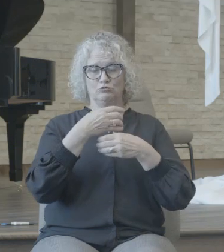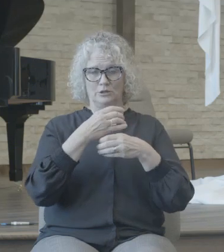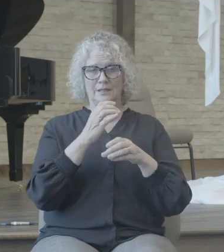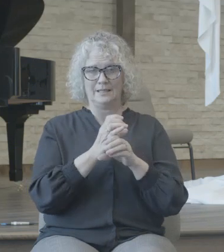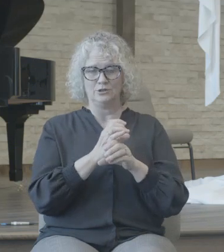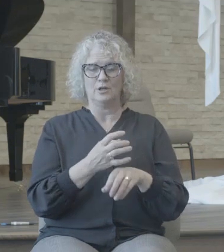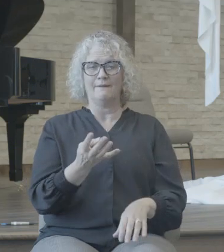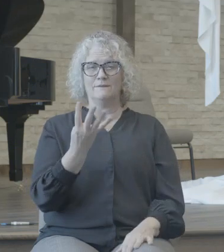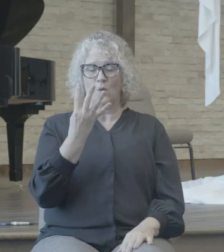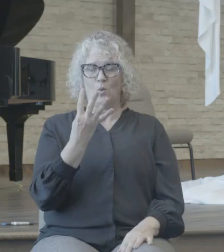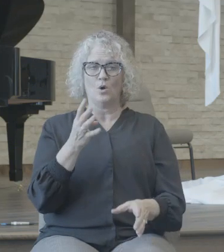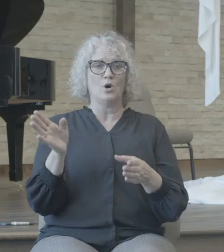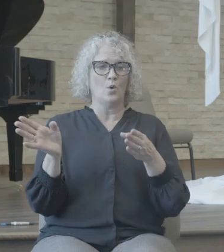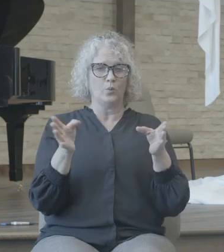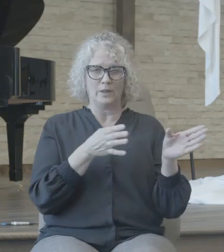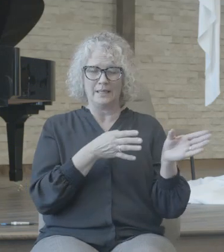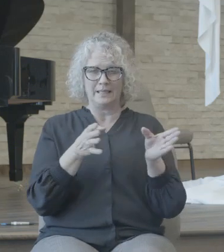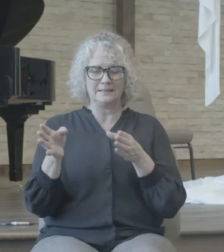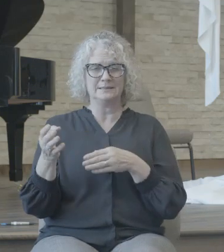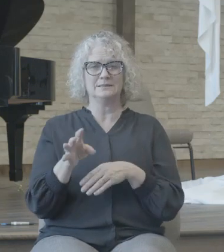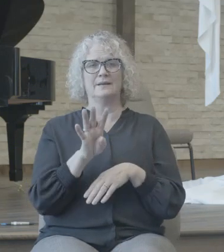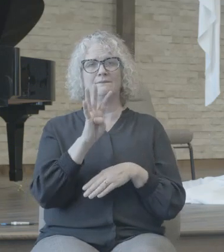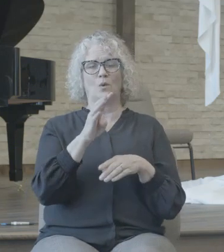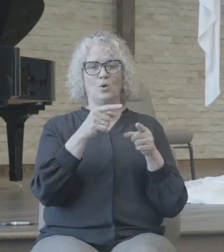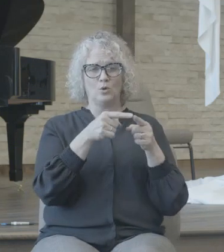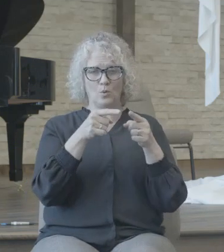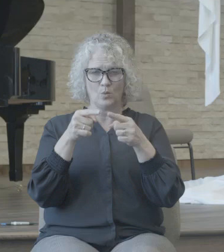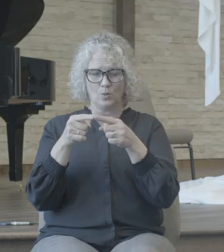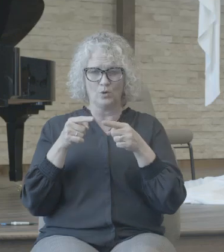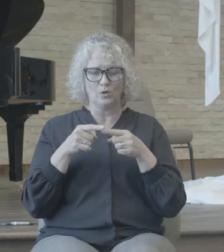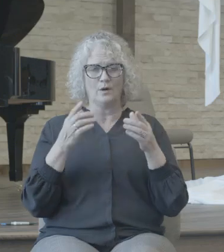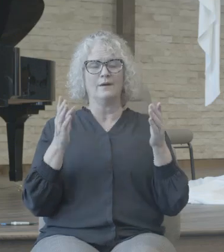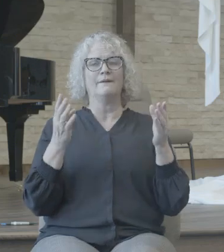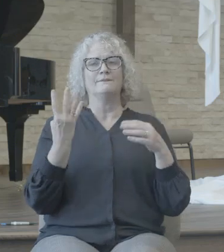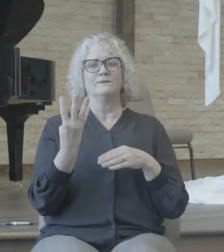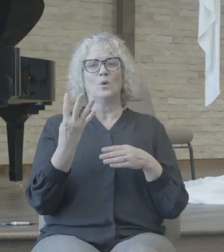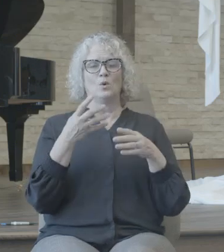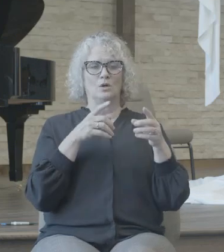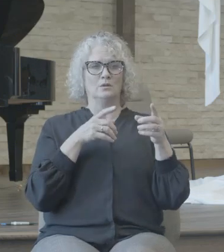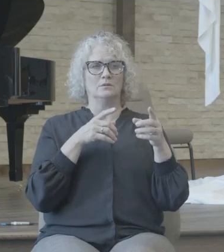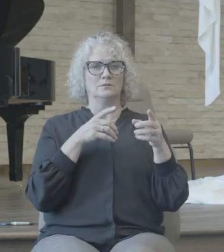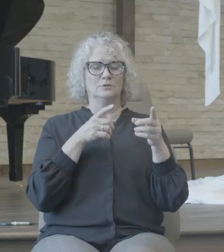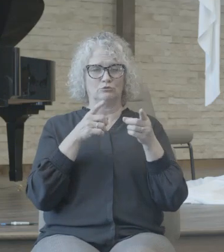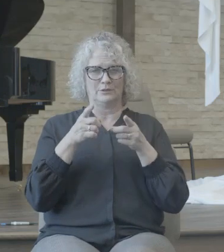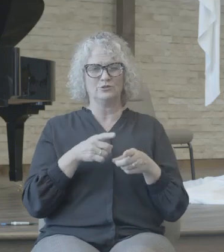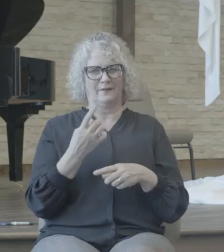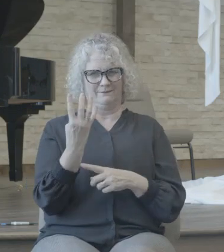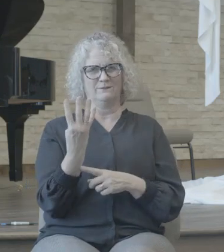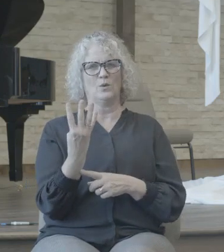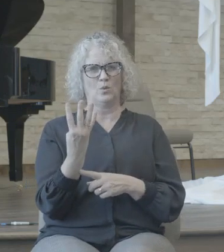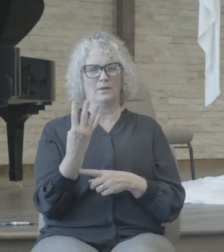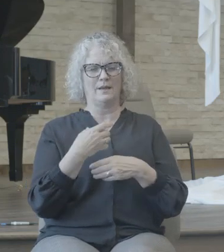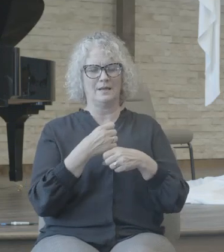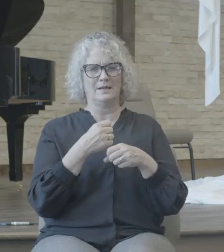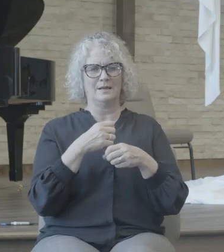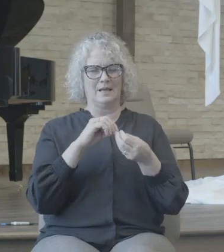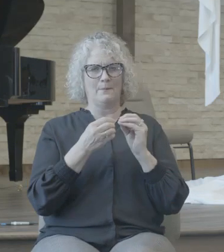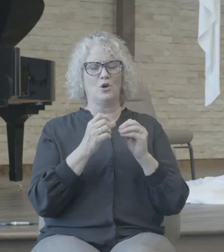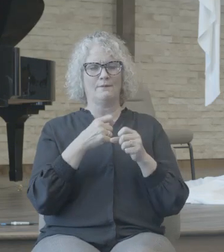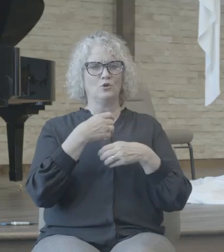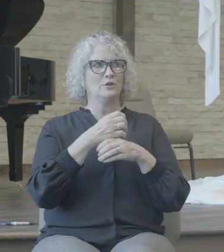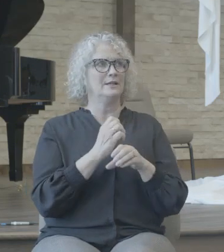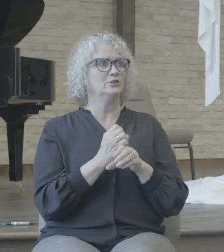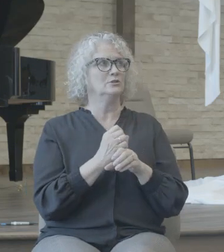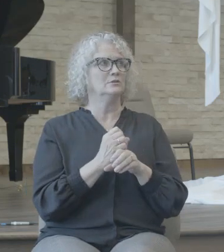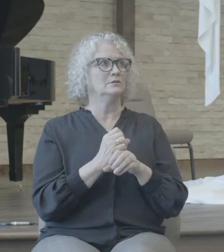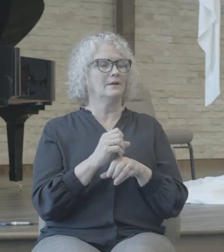4 winds, the 4 corners, the 4 directions. 4 is the number of creation. That's the 4 elders.